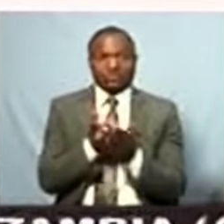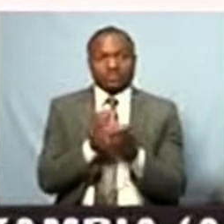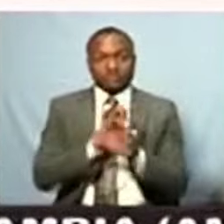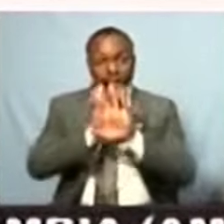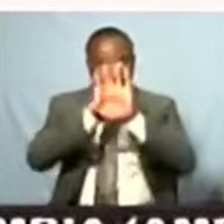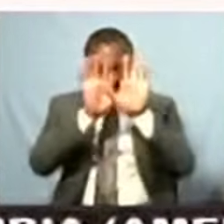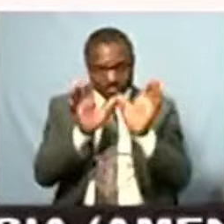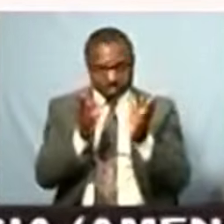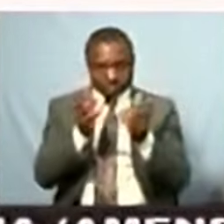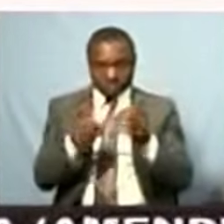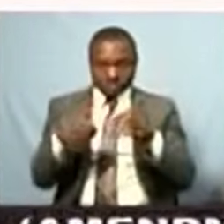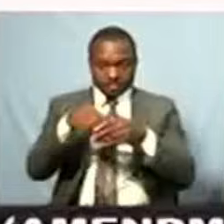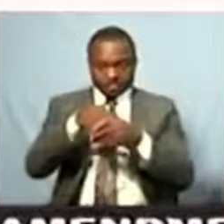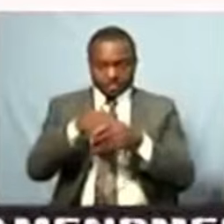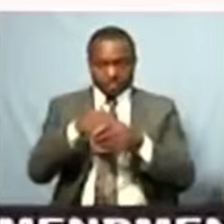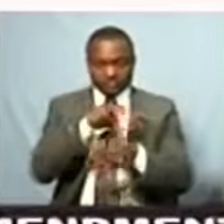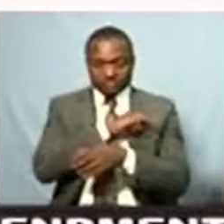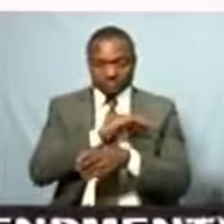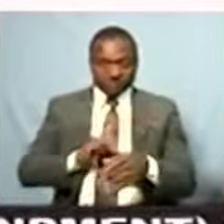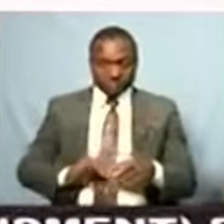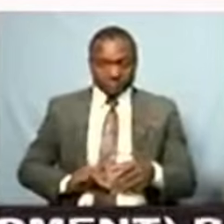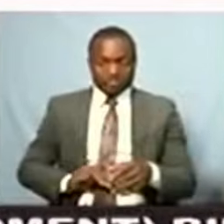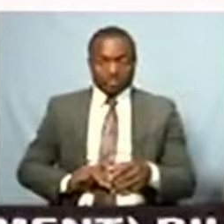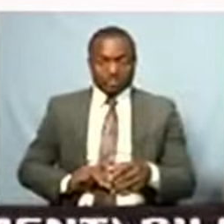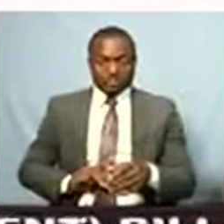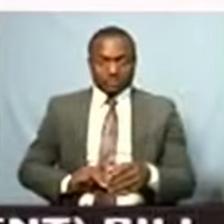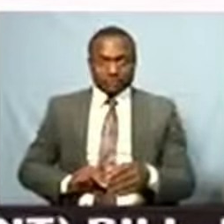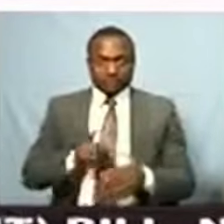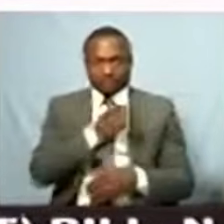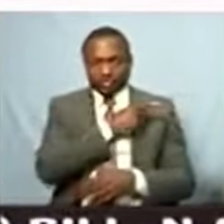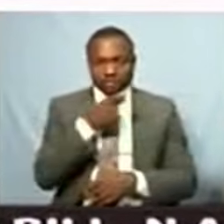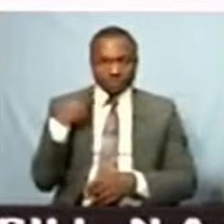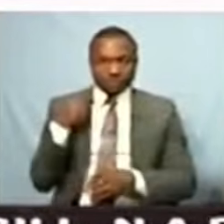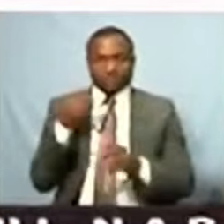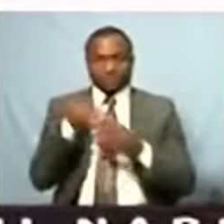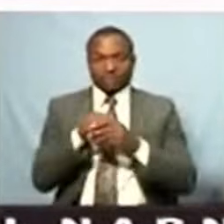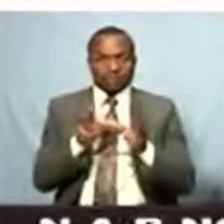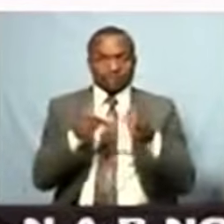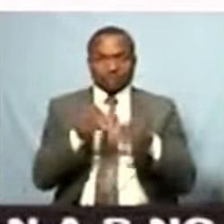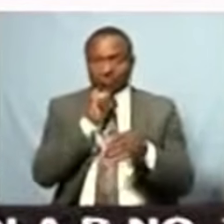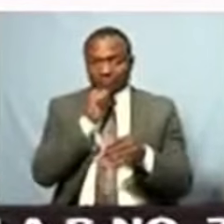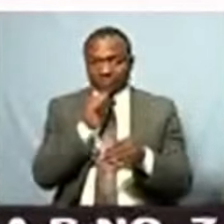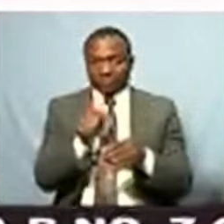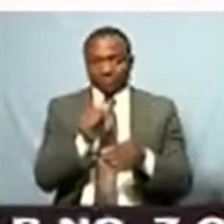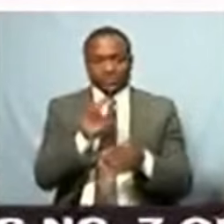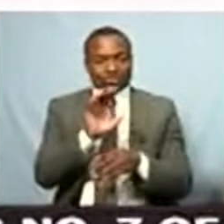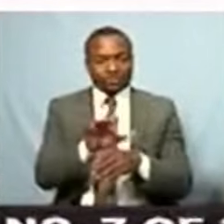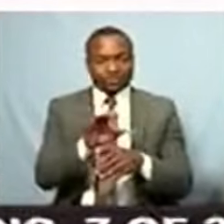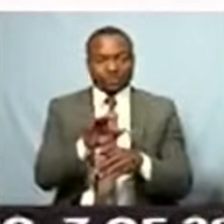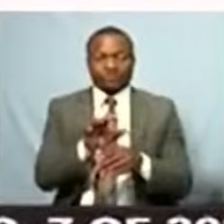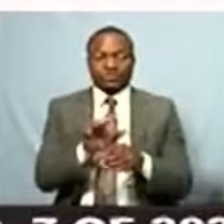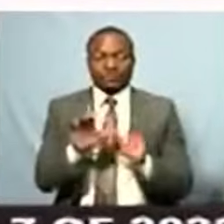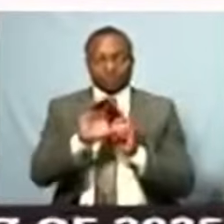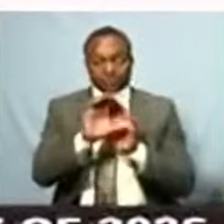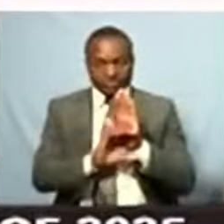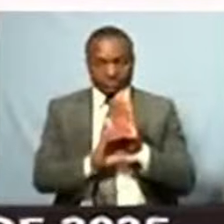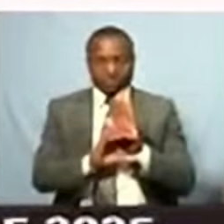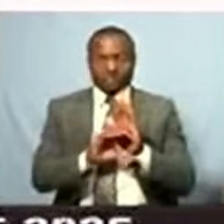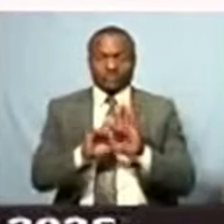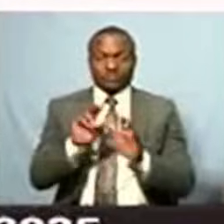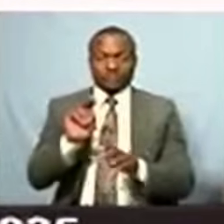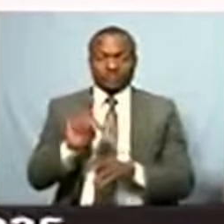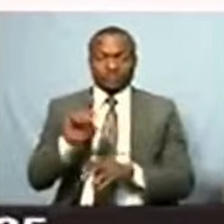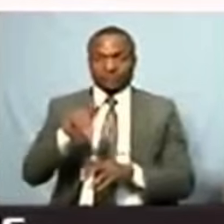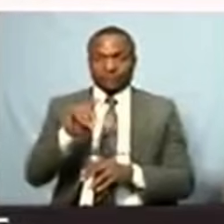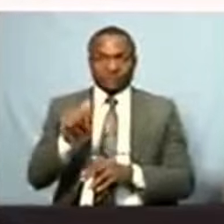to include members of parliament into the council, which is not the case under the current constitution. NIPA also has no